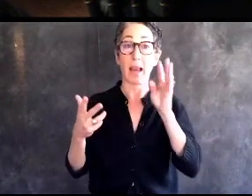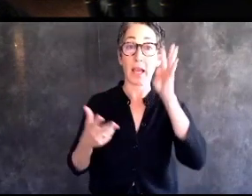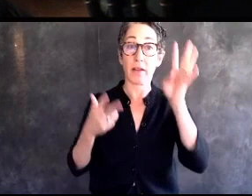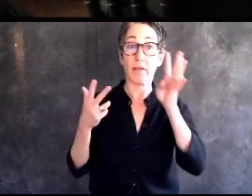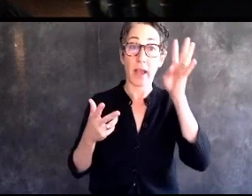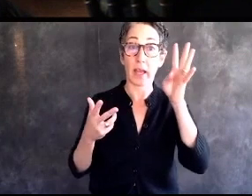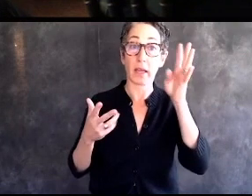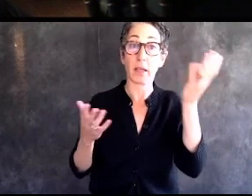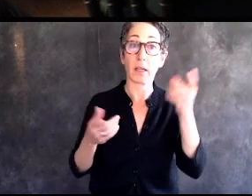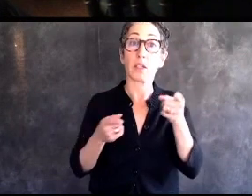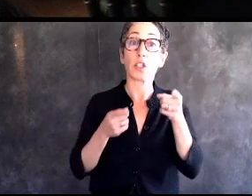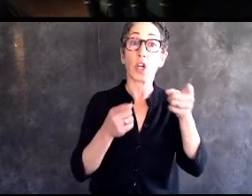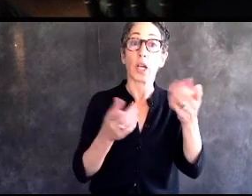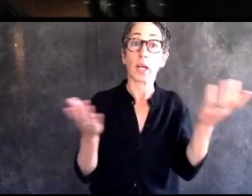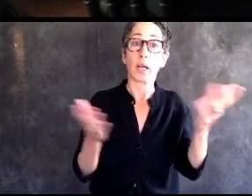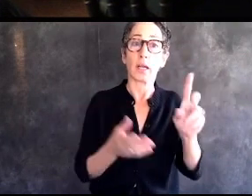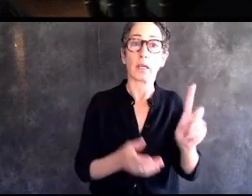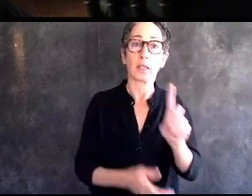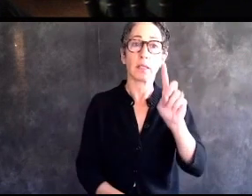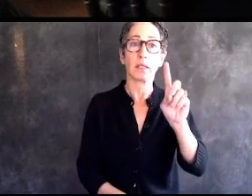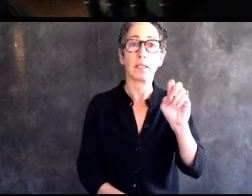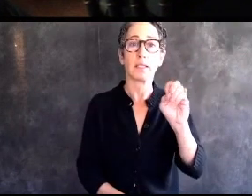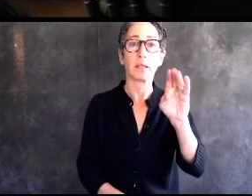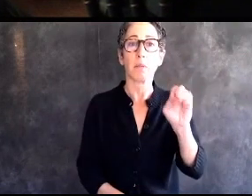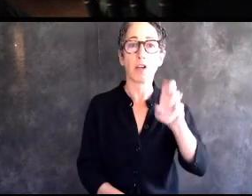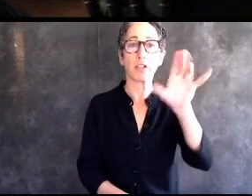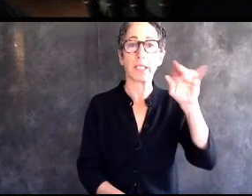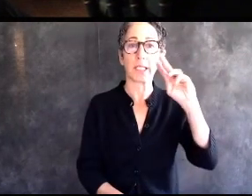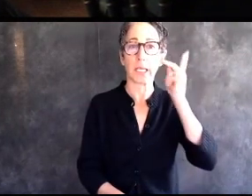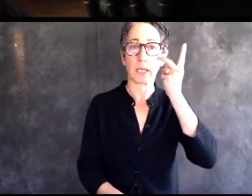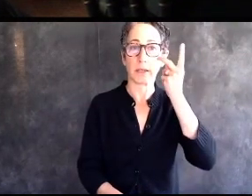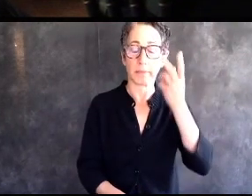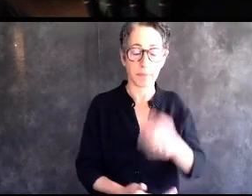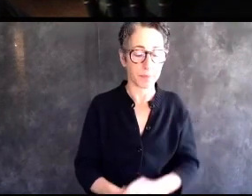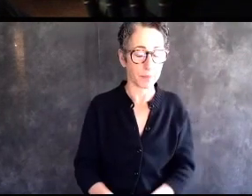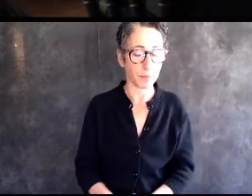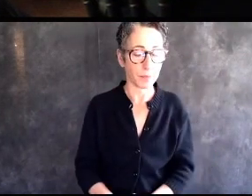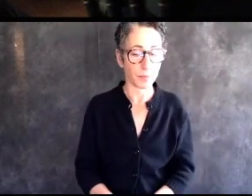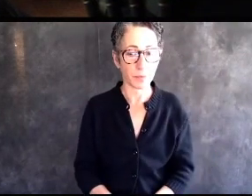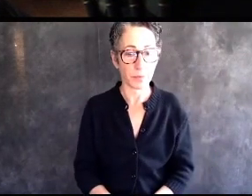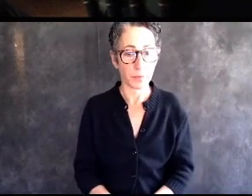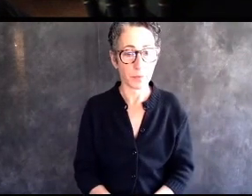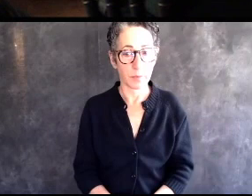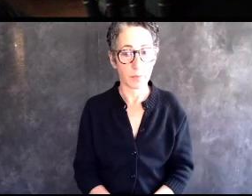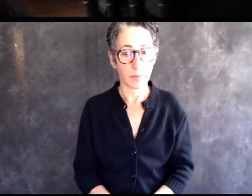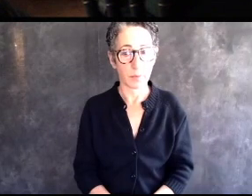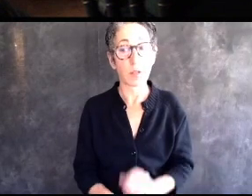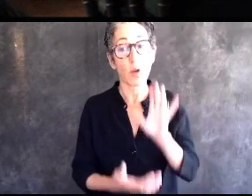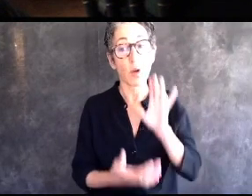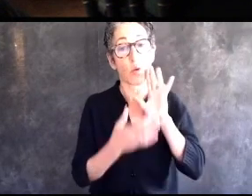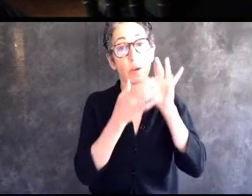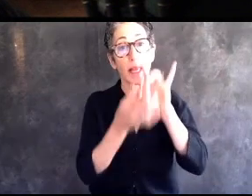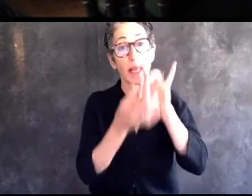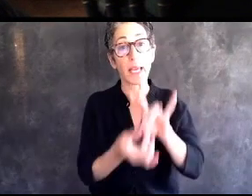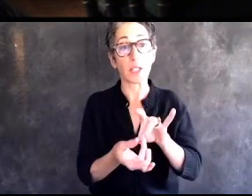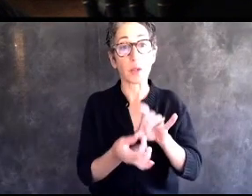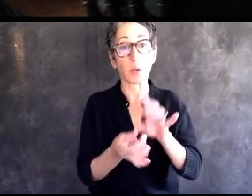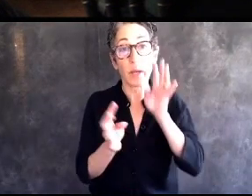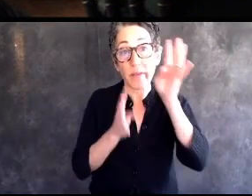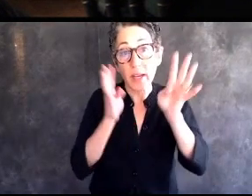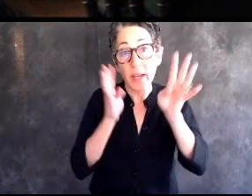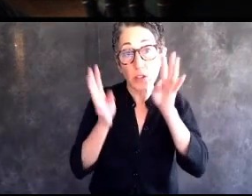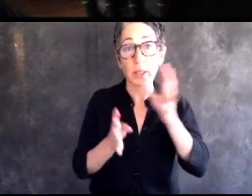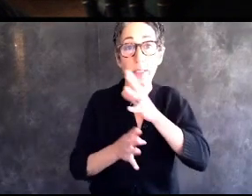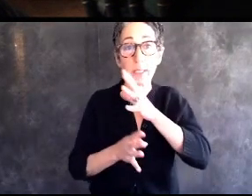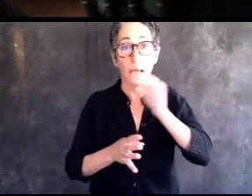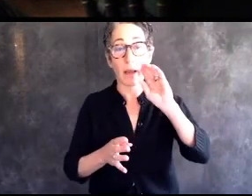little bit more. So maybe you could just say a little bit more, especially on this kind of front with regard to innovations in government. You did a lot